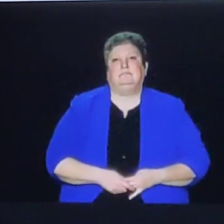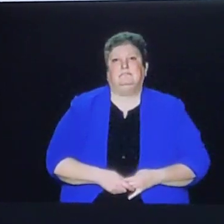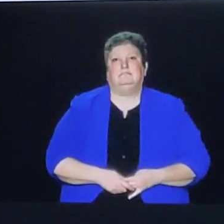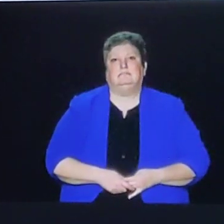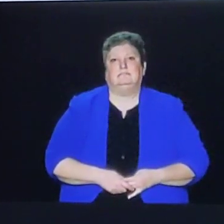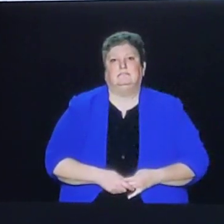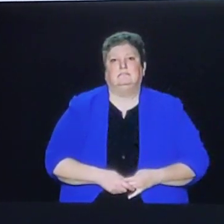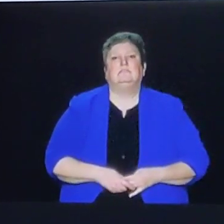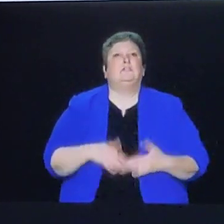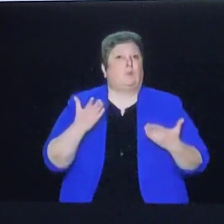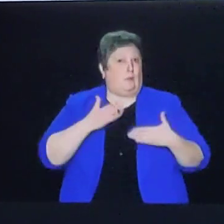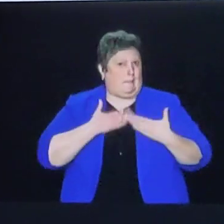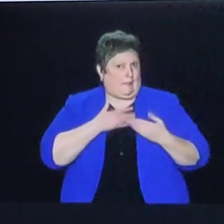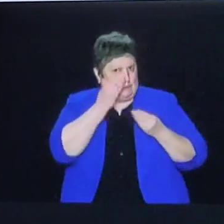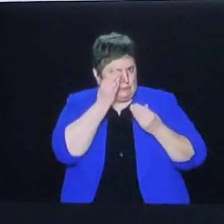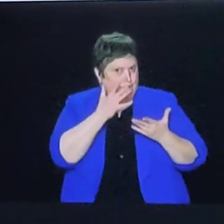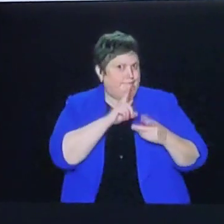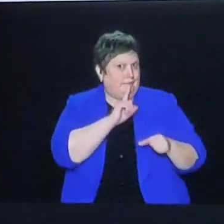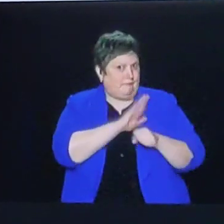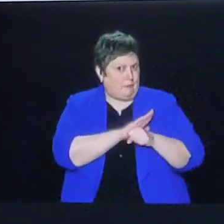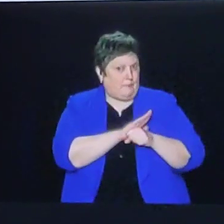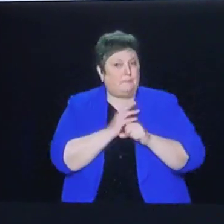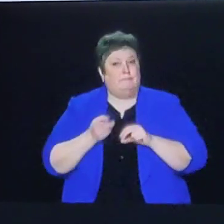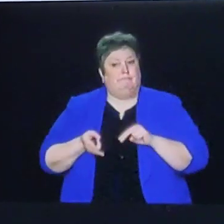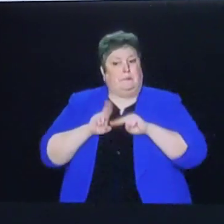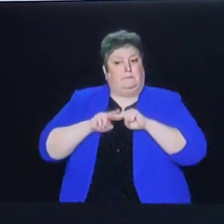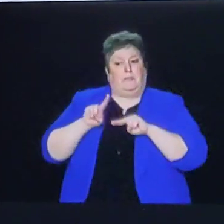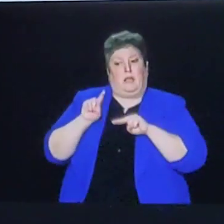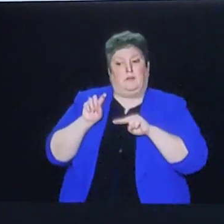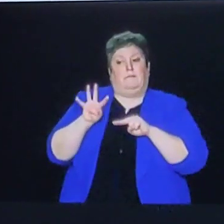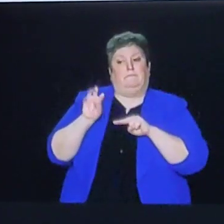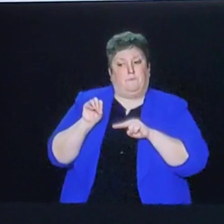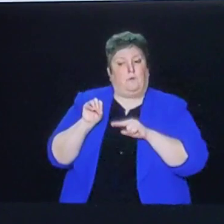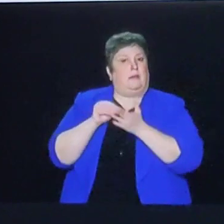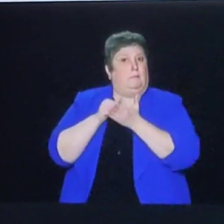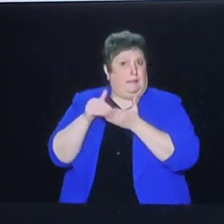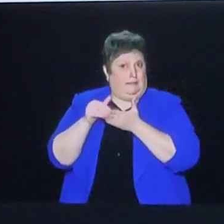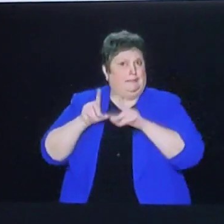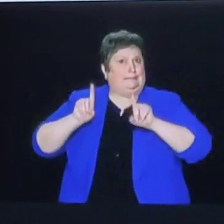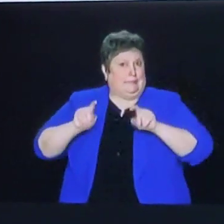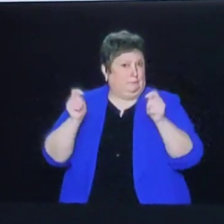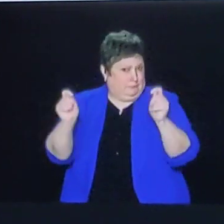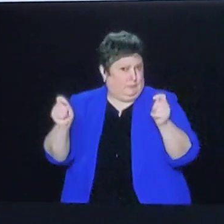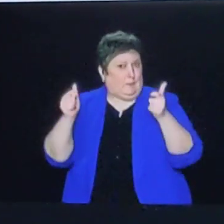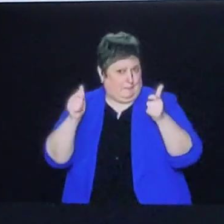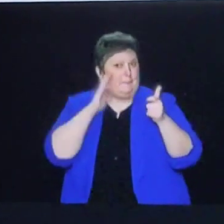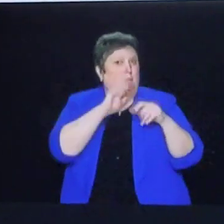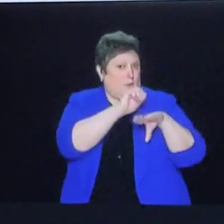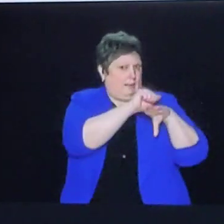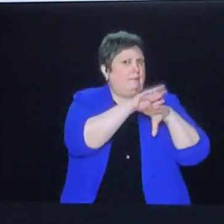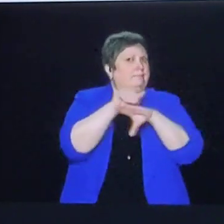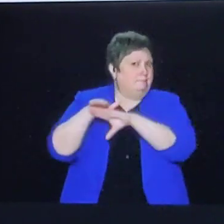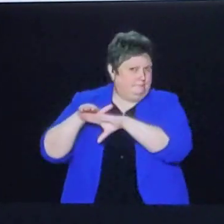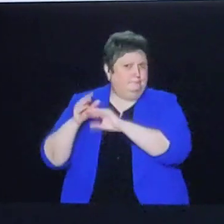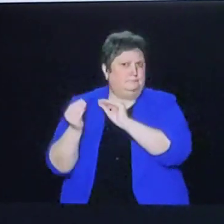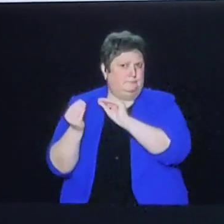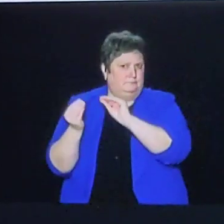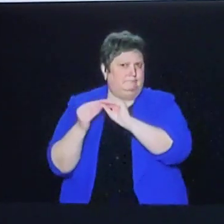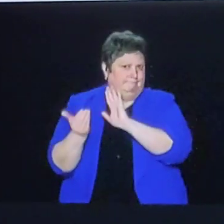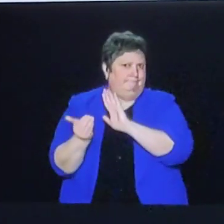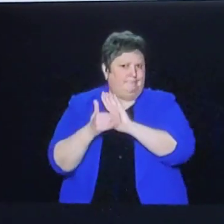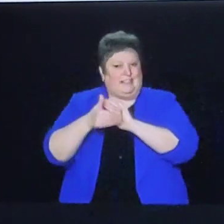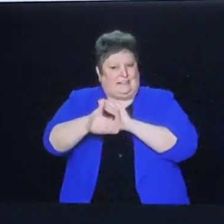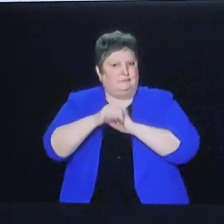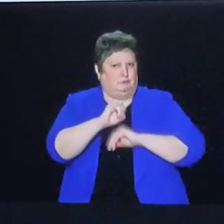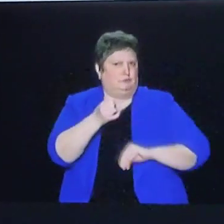to confirm that an additional 140 million rapid tests will be delivered to provinces and territories in the month